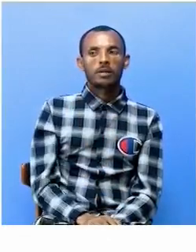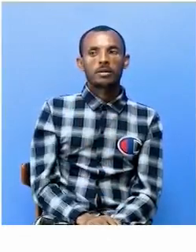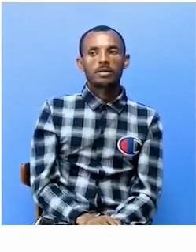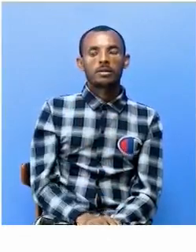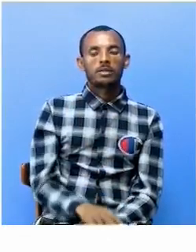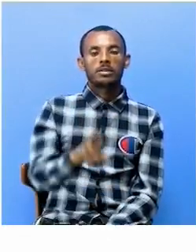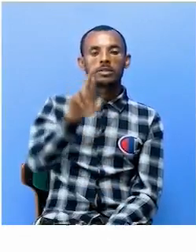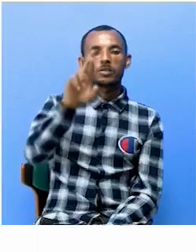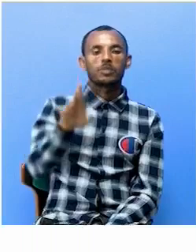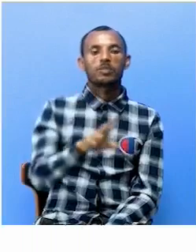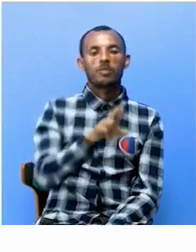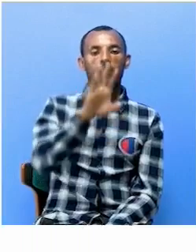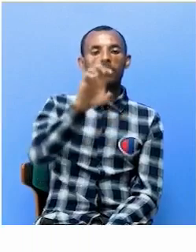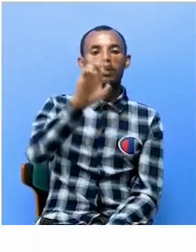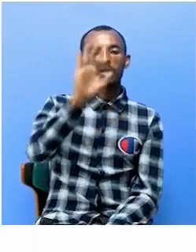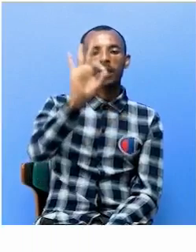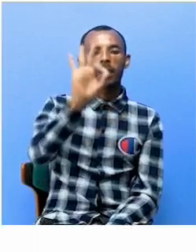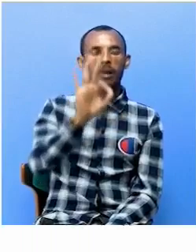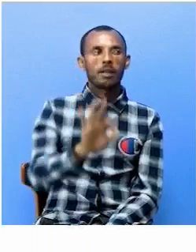Square root of 49.